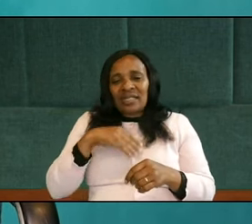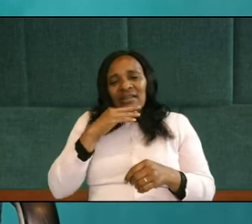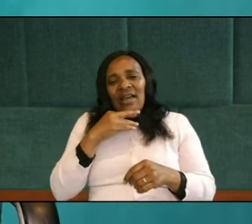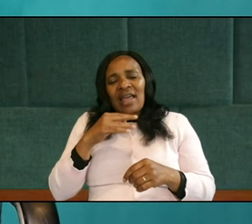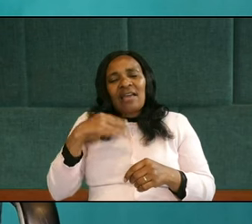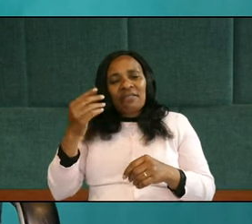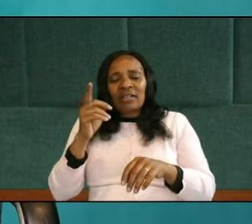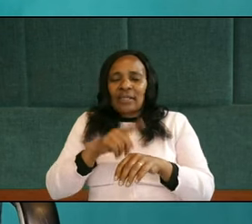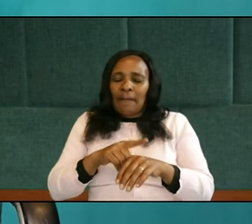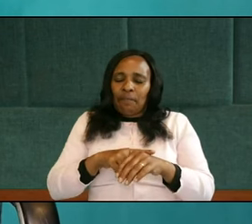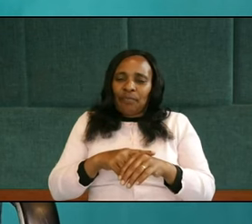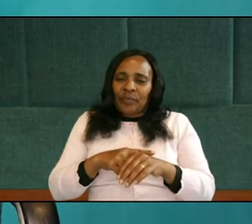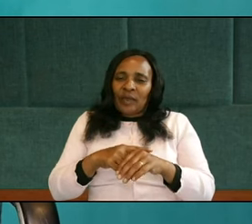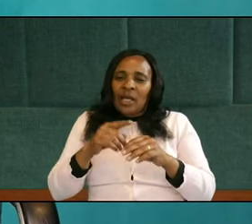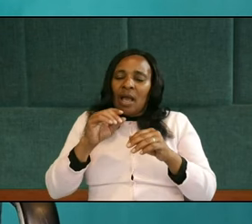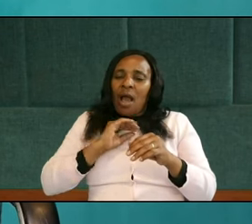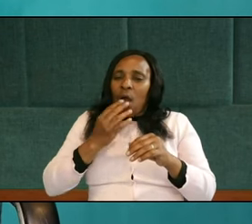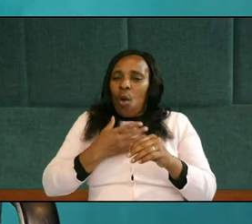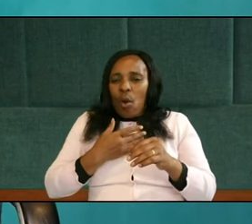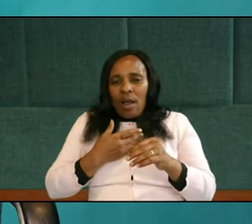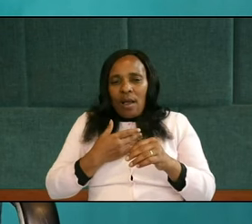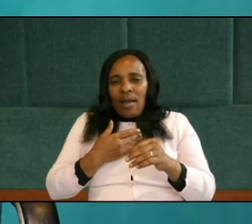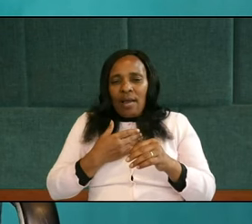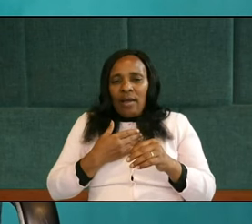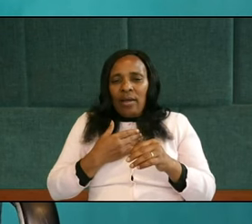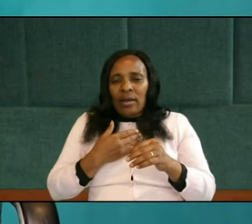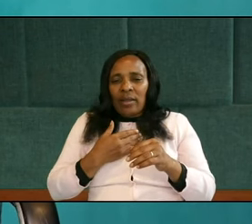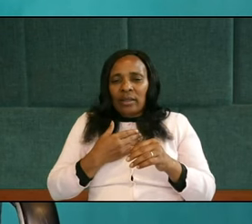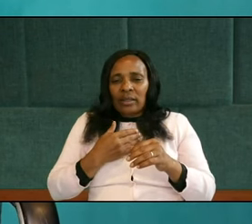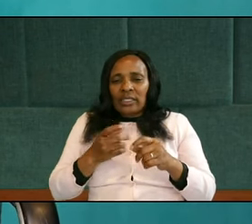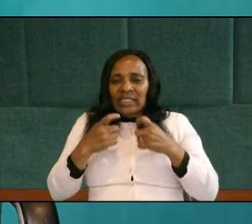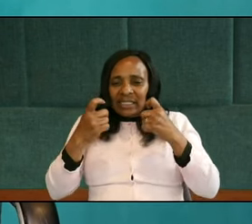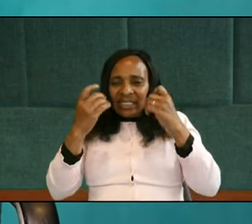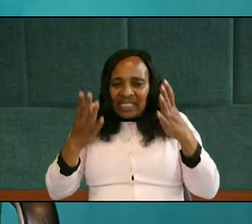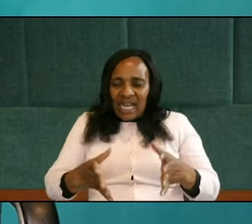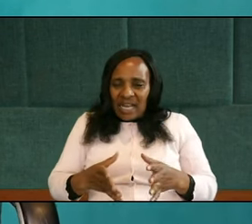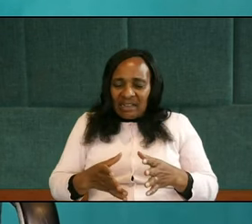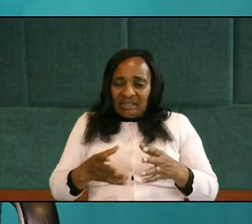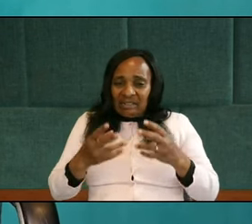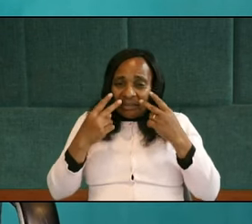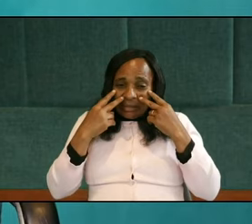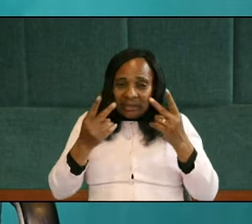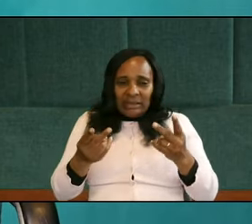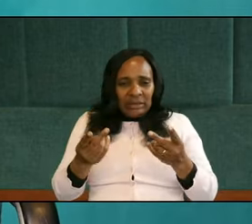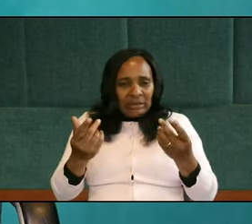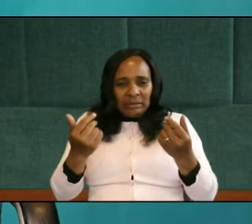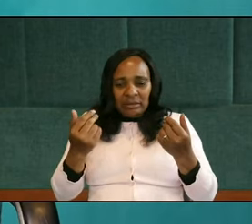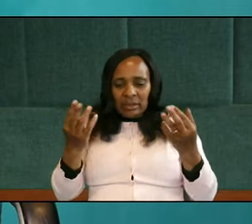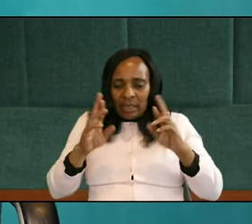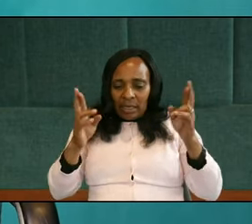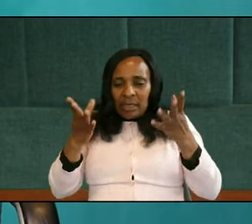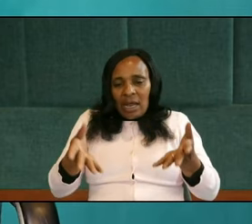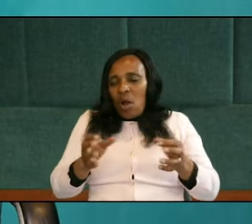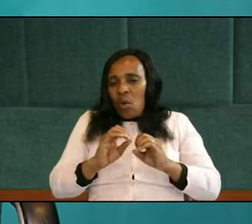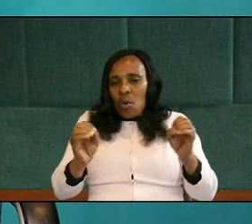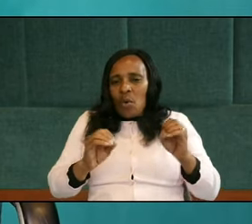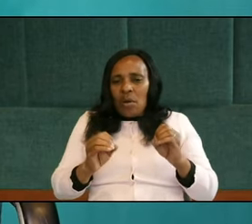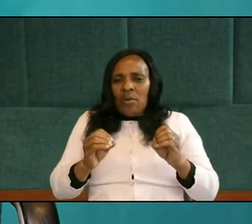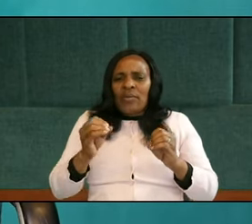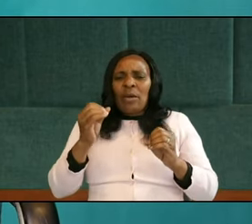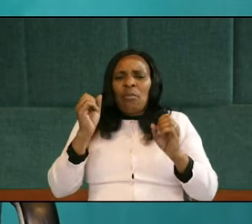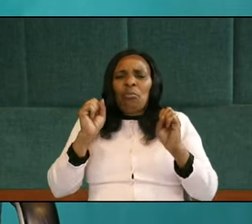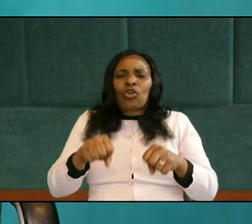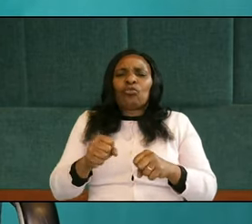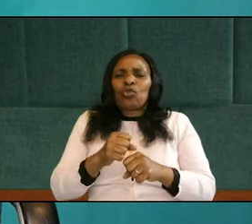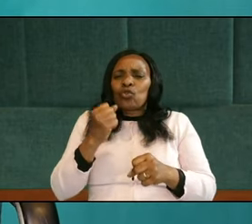and age, it's just that the results of our sin are not immediate. So we cannot be stoned if we do something.